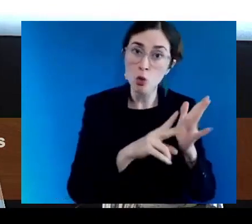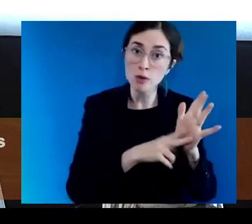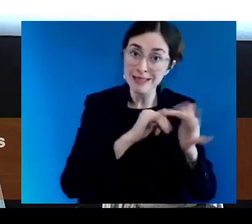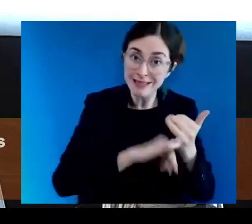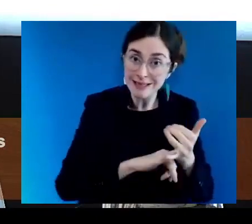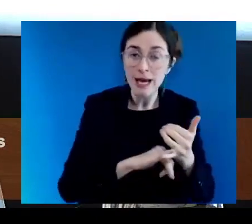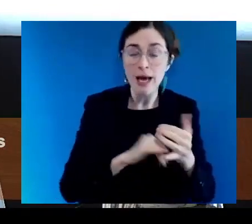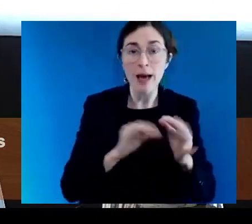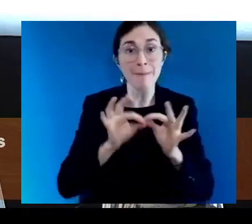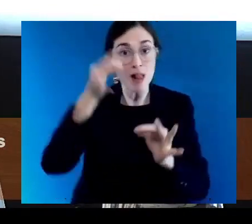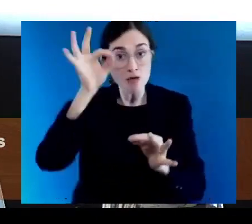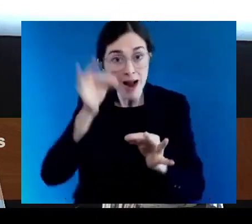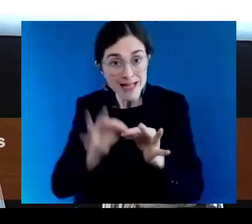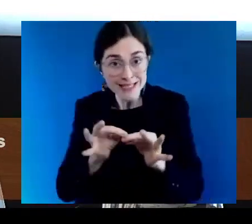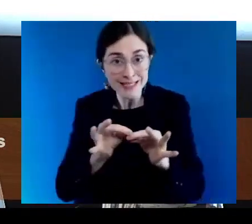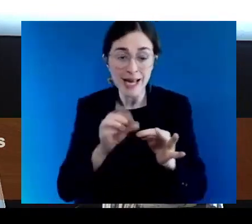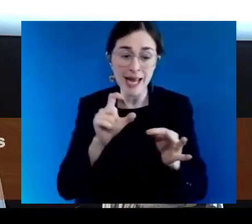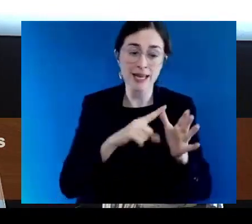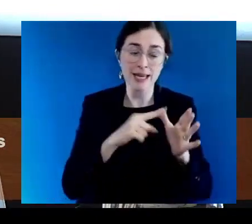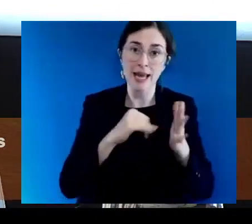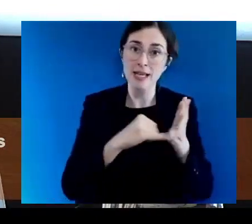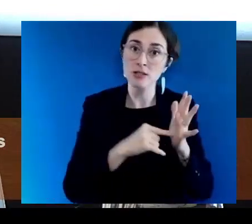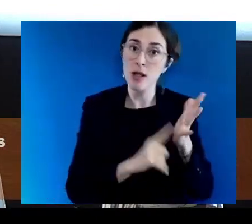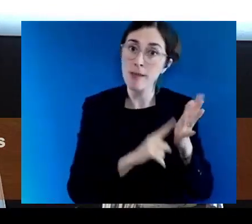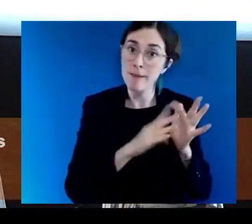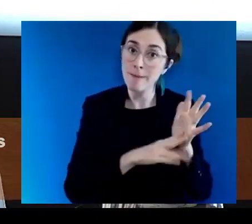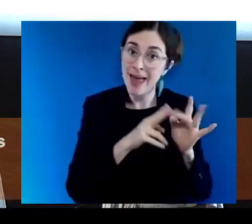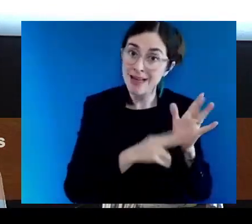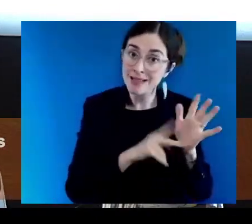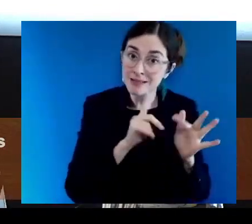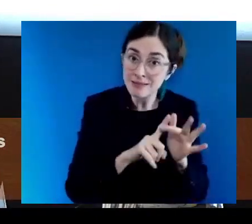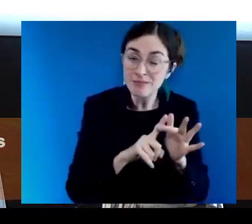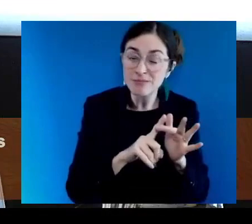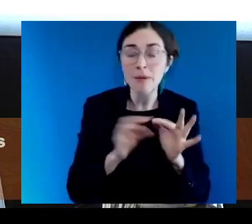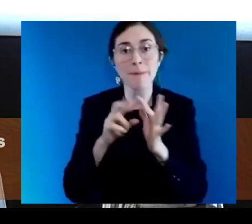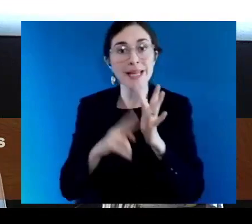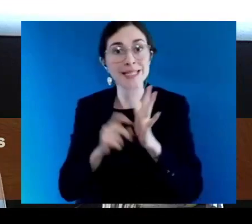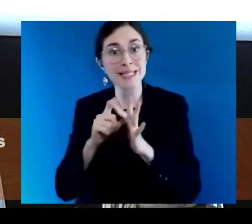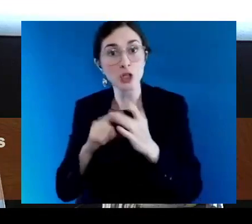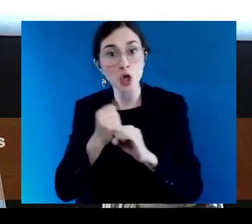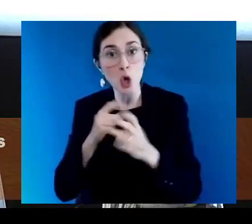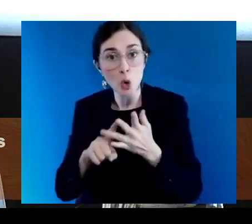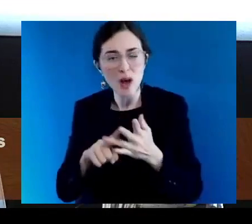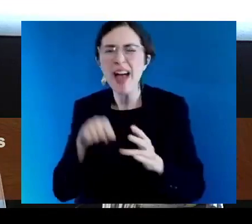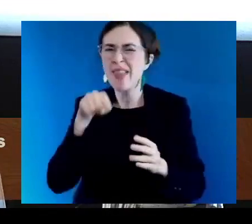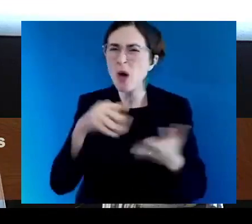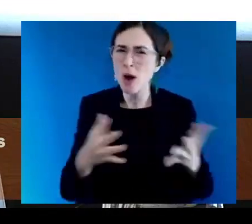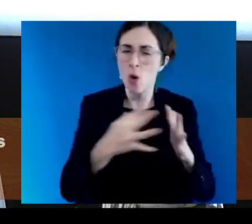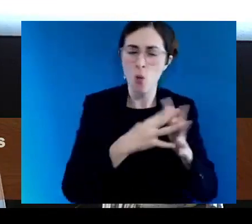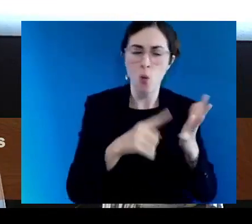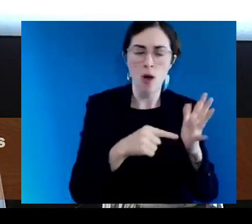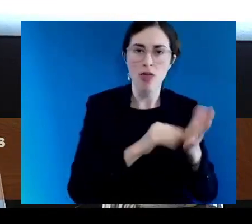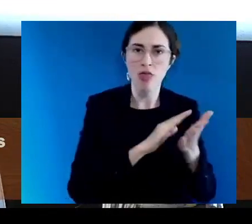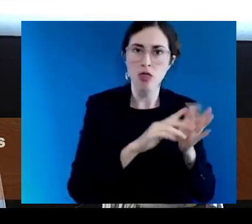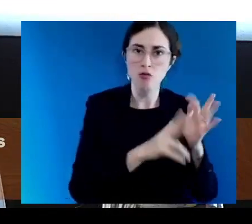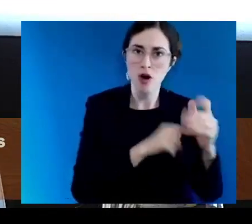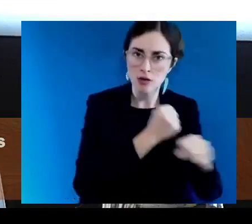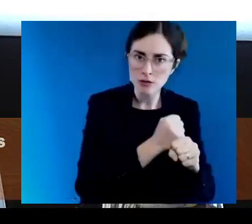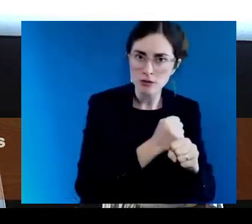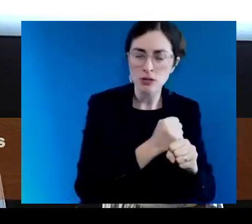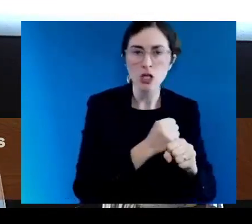Bendigo. And these areas, of course, were the countries of Wathaurong, Jarra, Jarra Warung and Tangerang